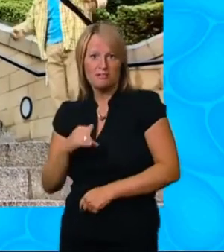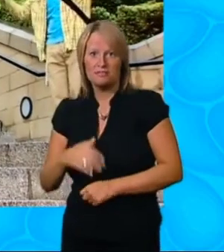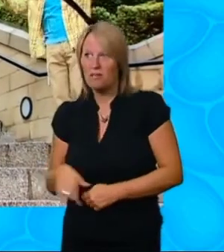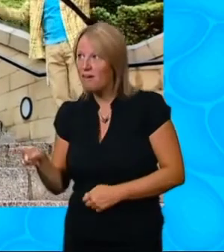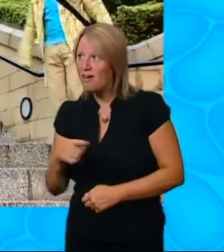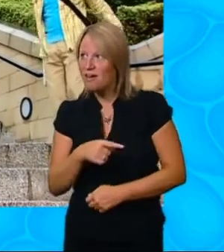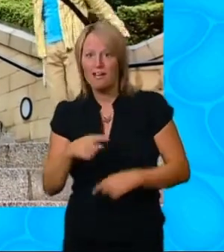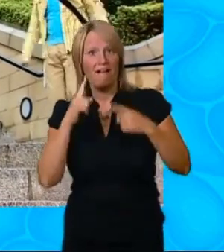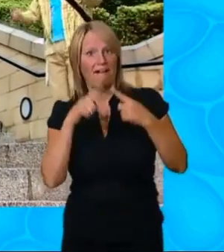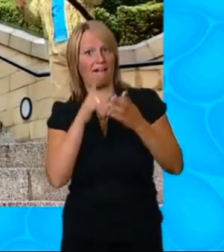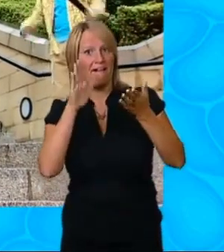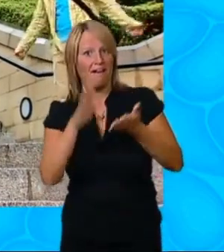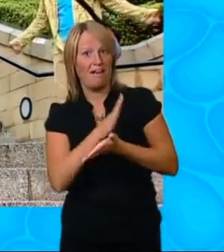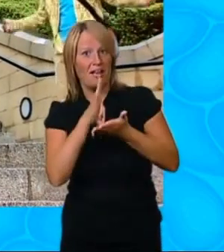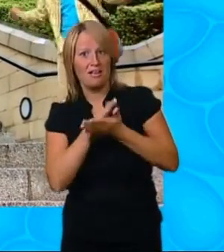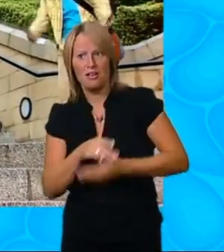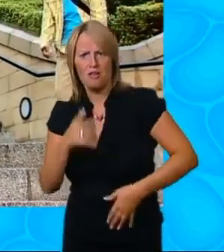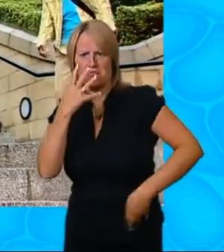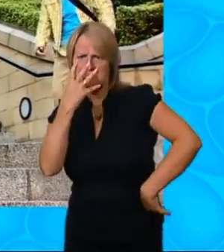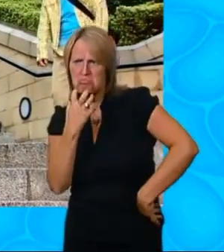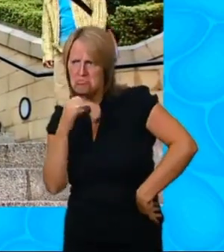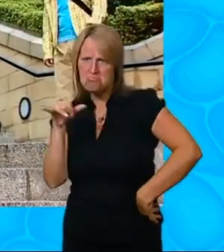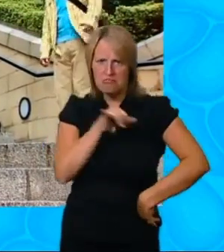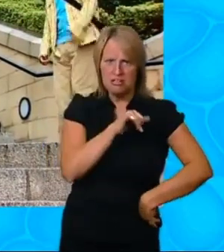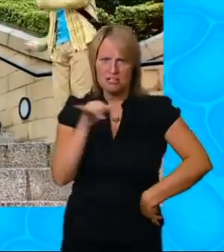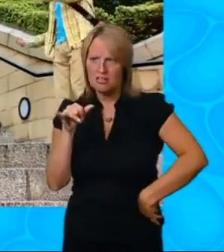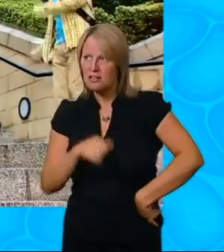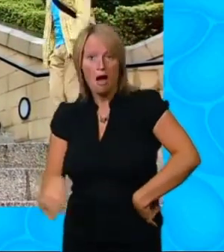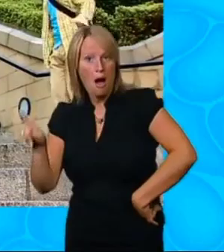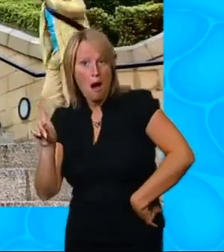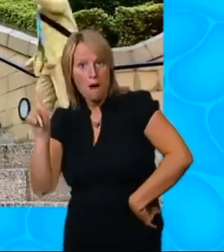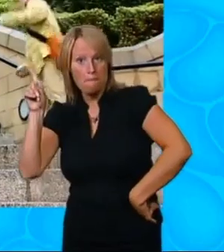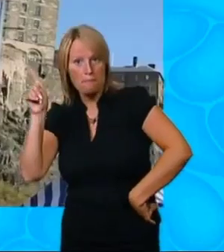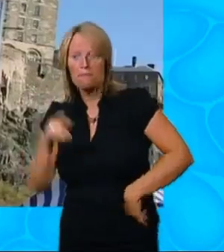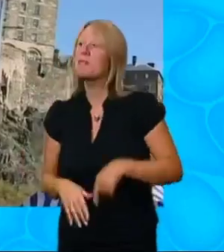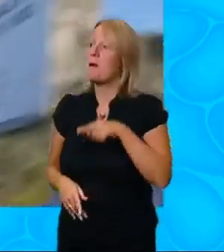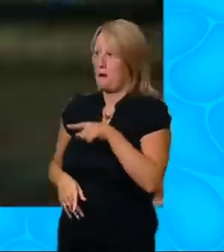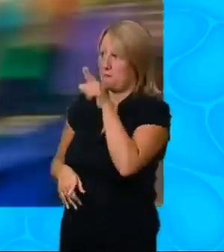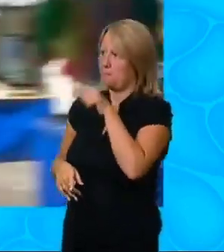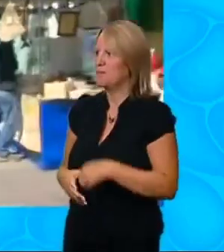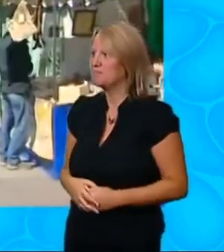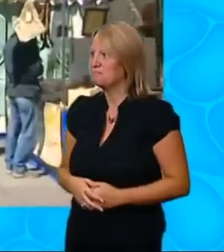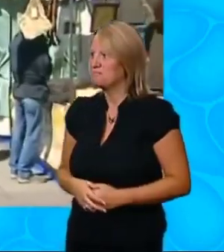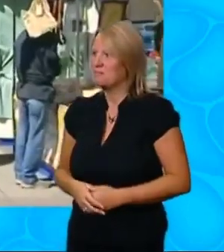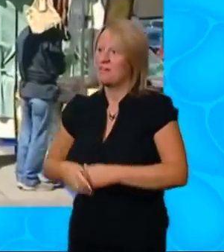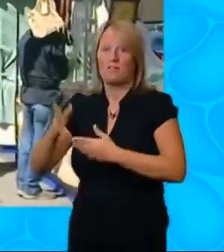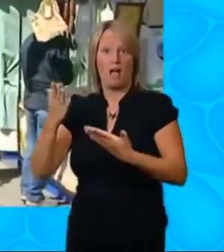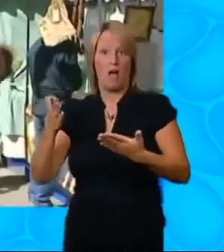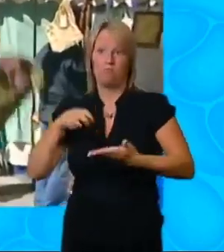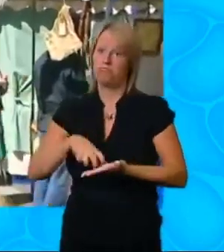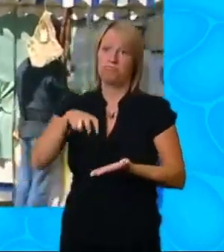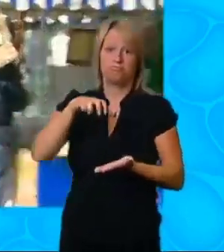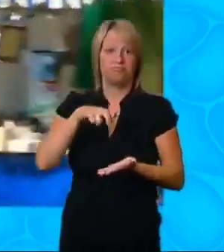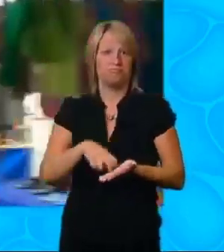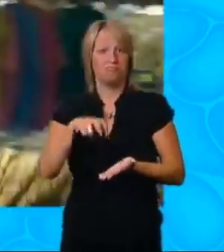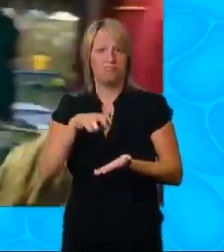a smile now? And which way's a frown? Up! What, this way? You told me the